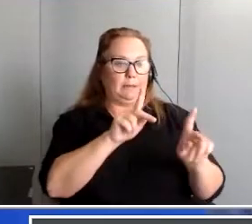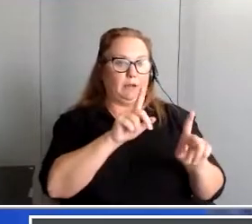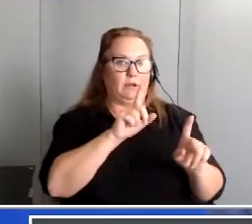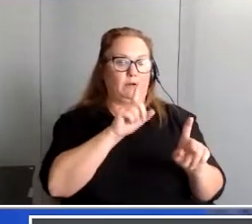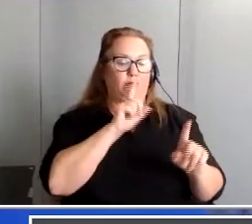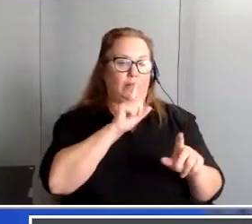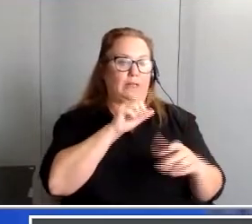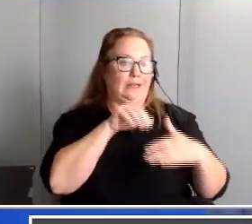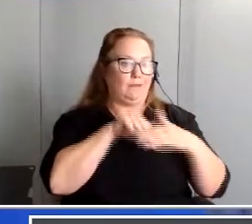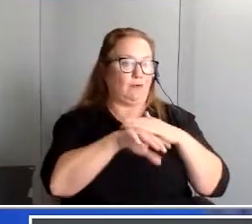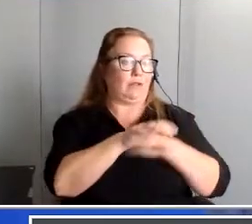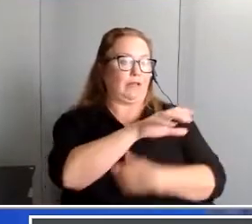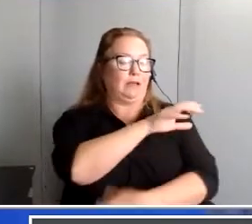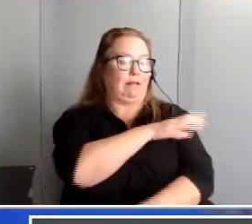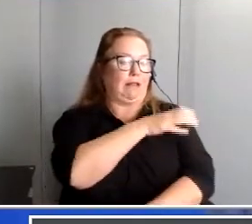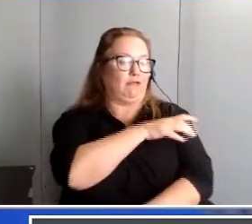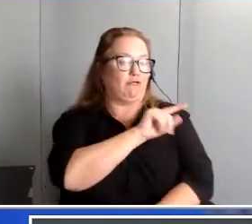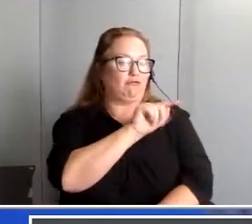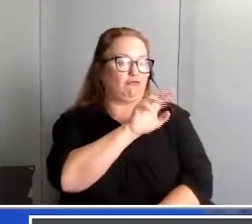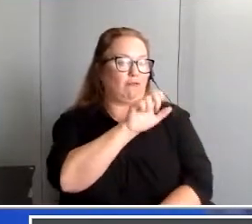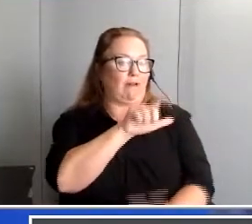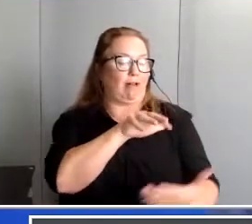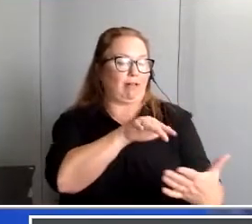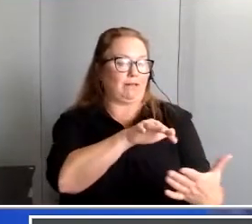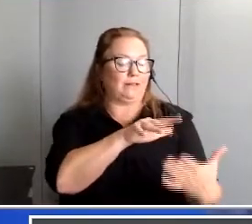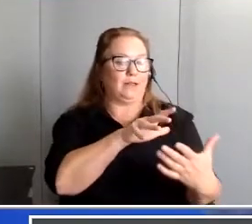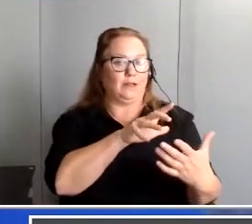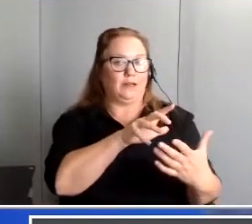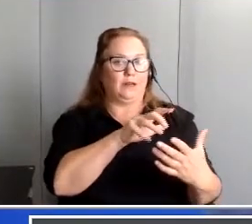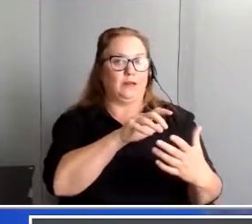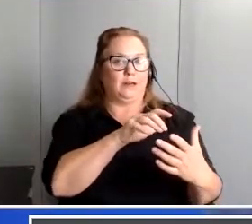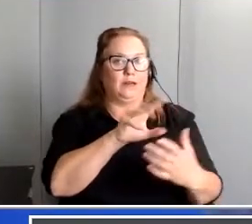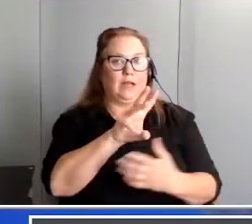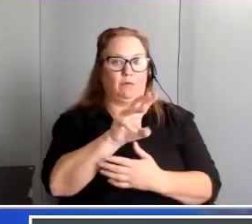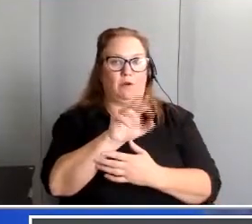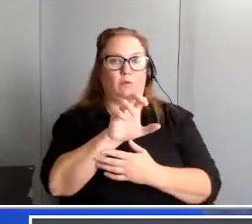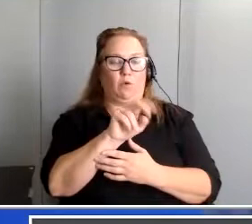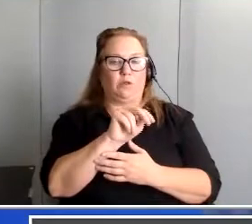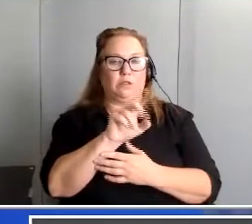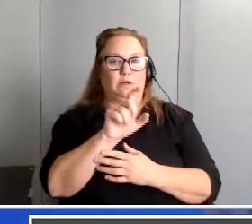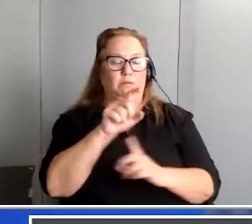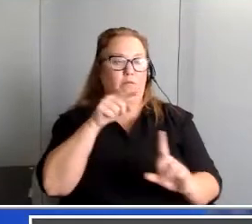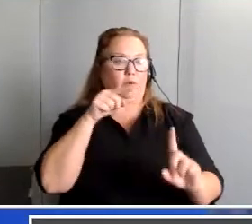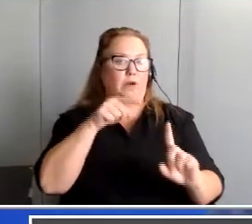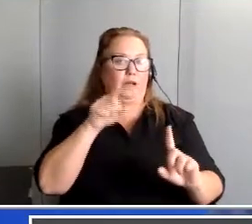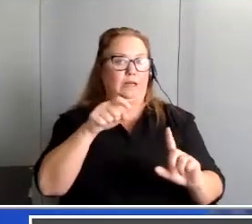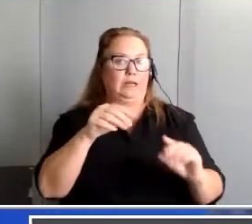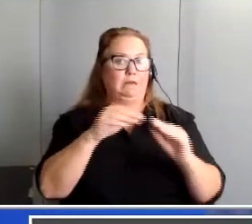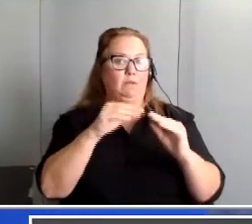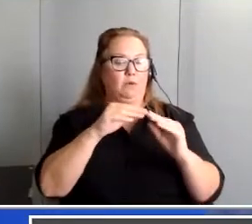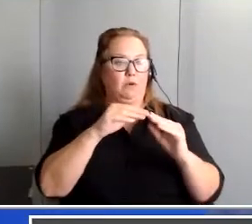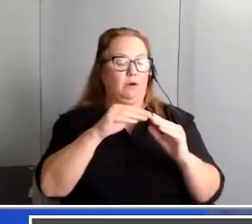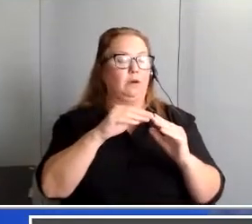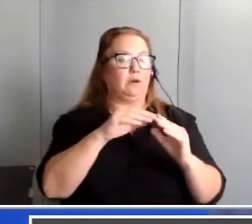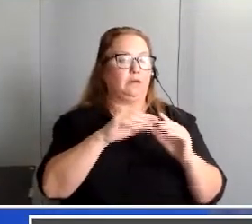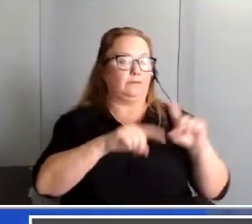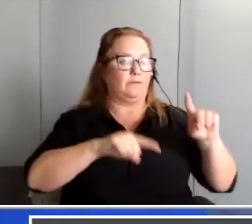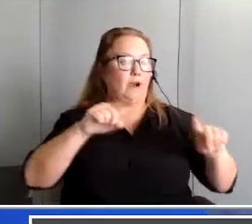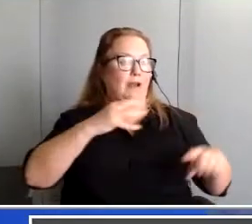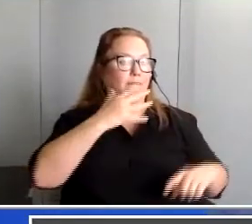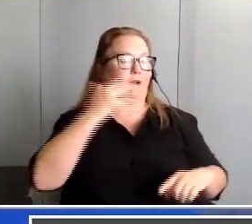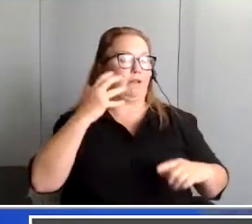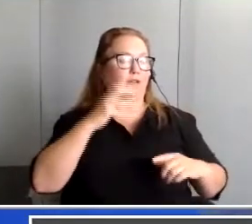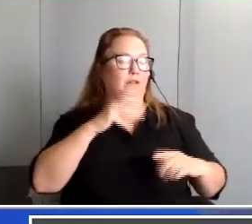trials. And we actually, going back to Warren's point, we actually need more black patients and other